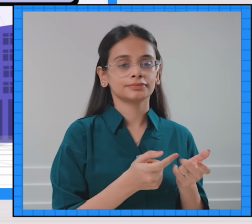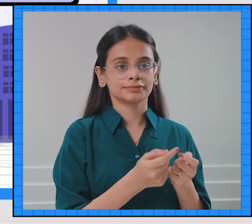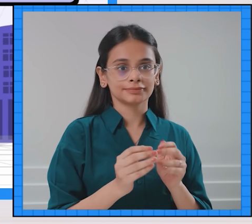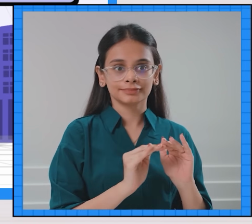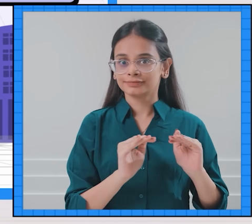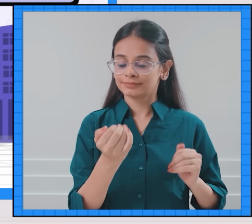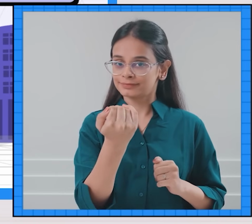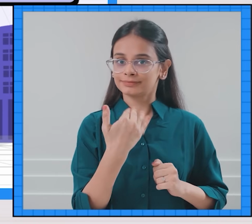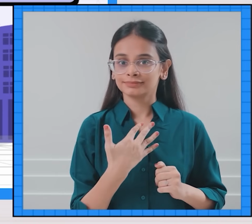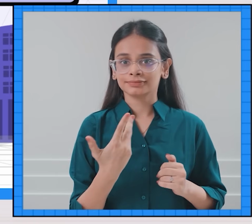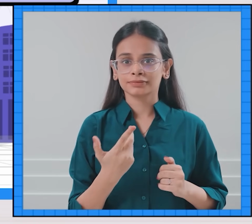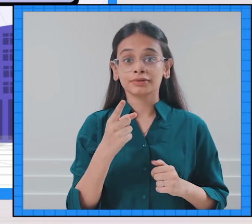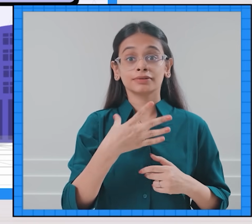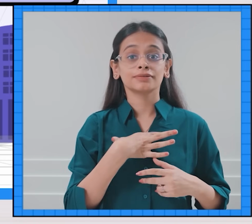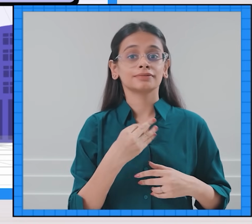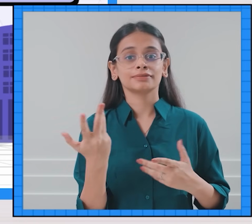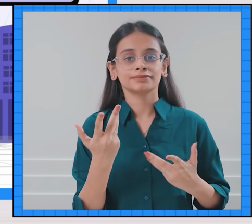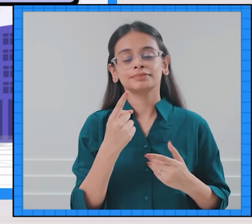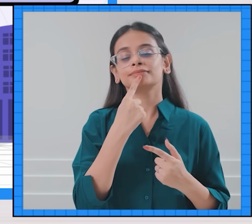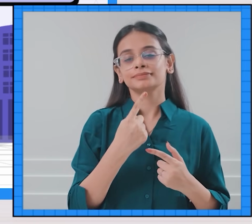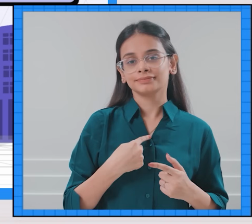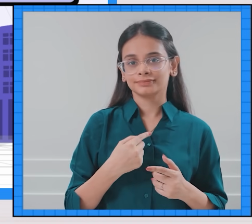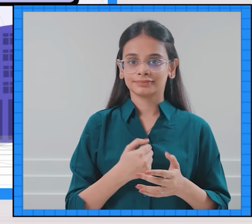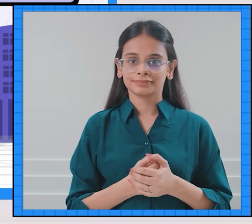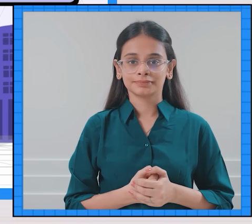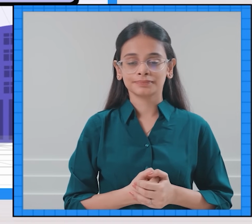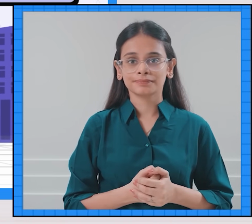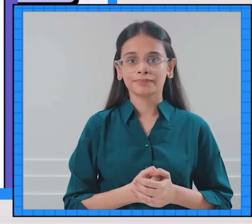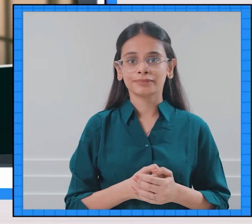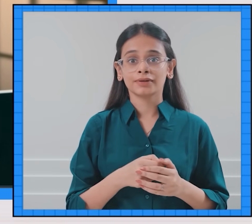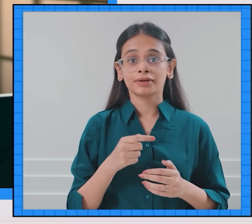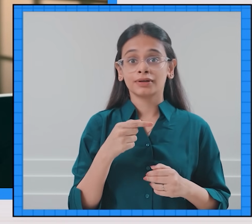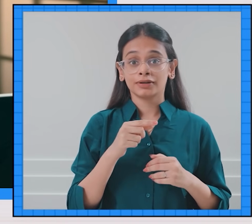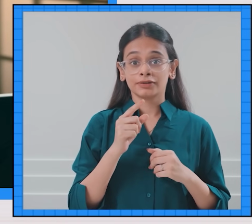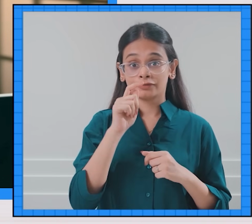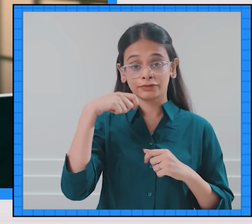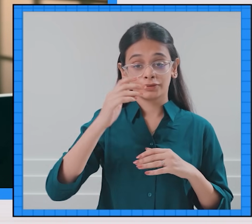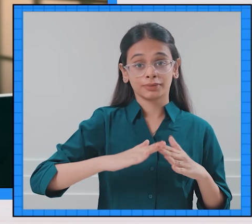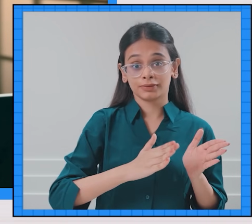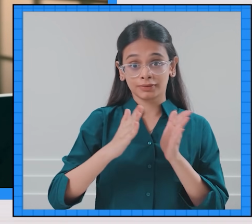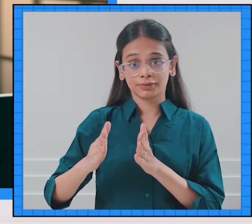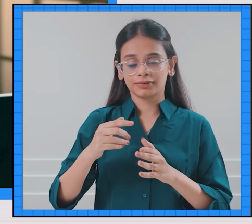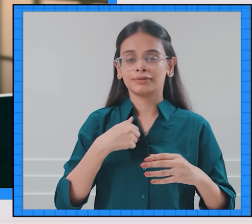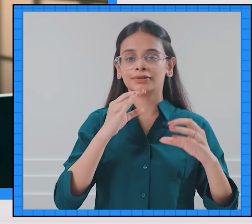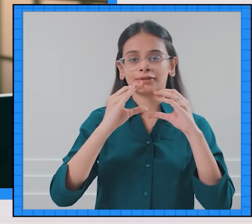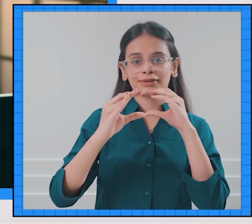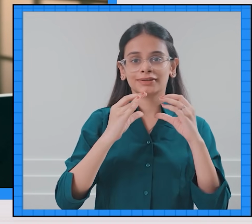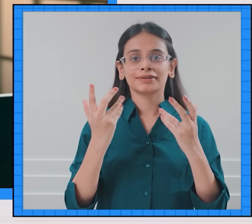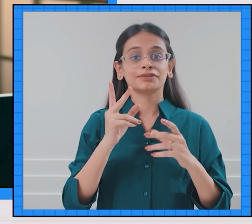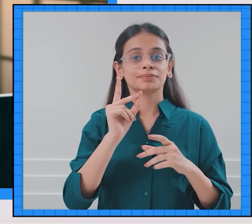comment below and let me know what is your preferred financial instrument to save these funds. In the next video, I'll talk to you about